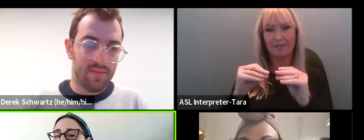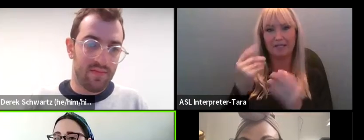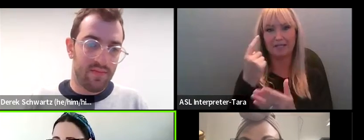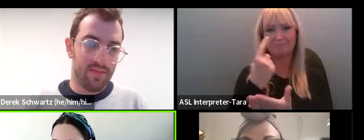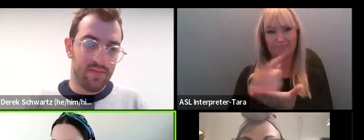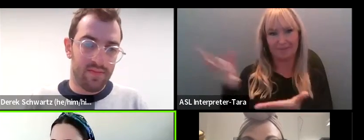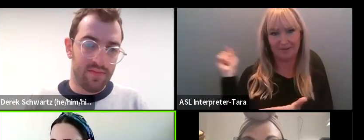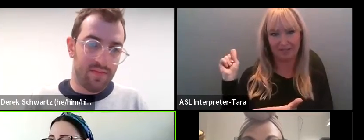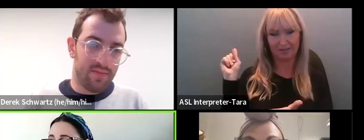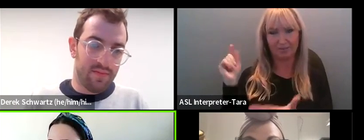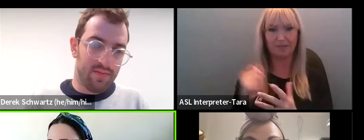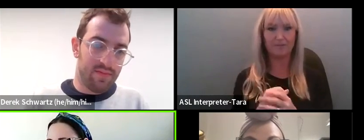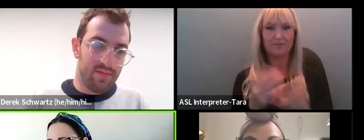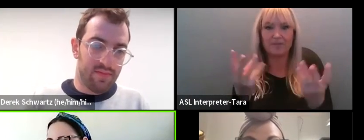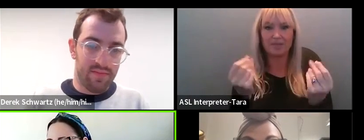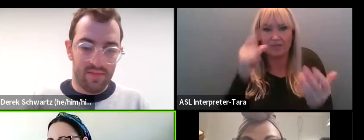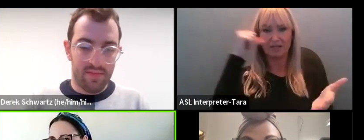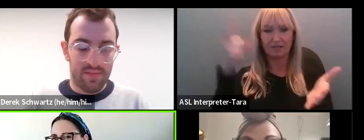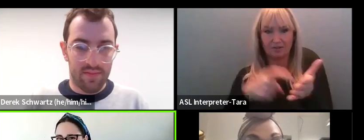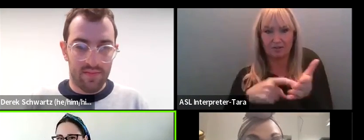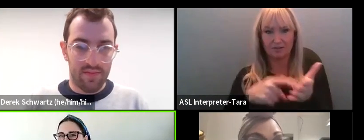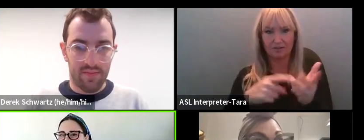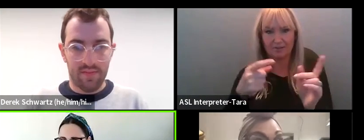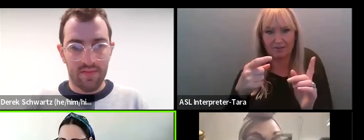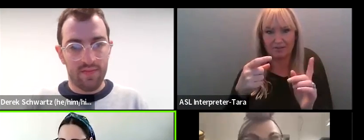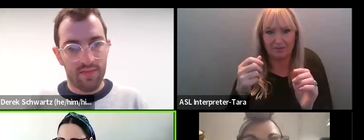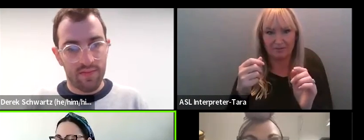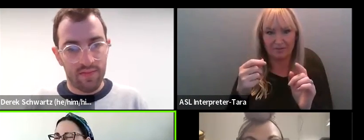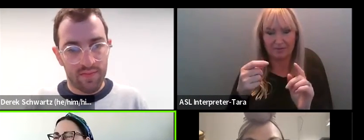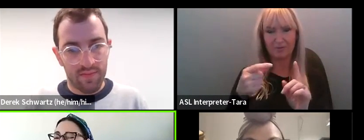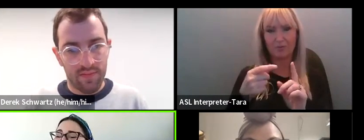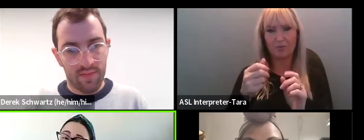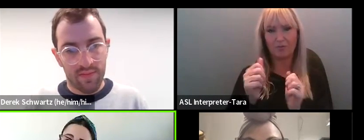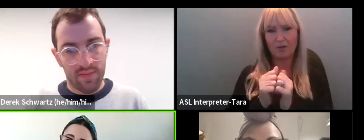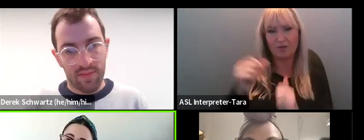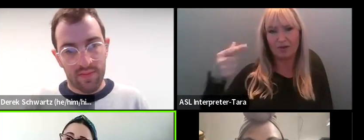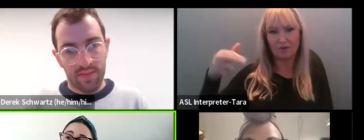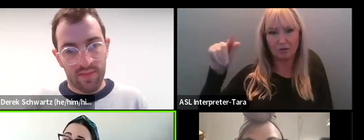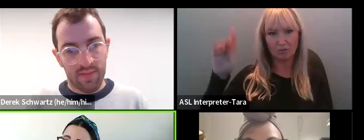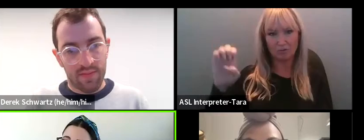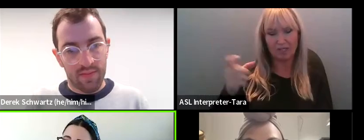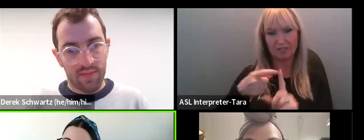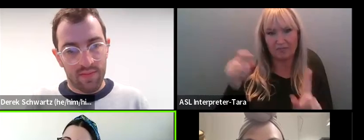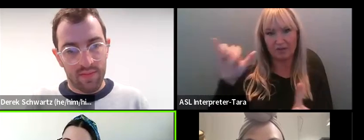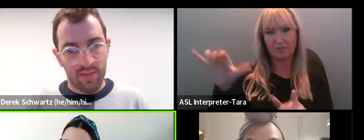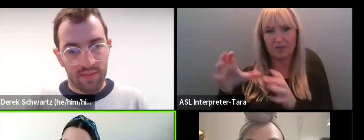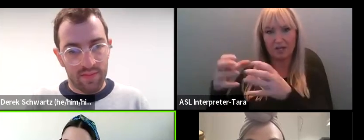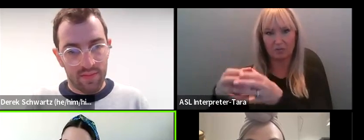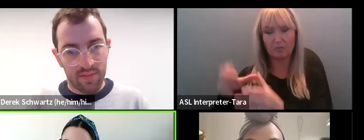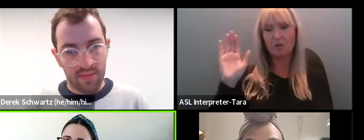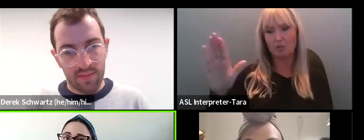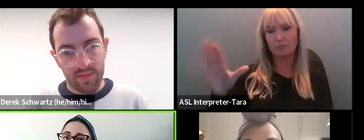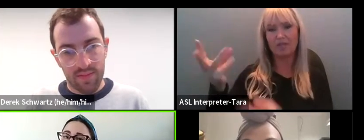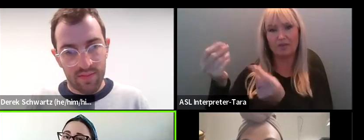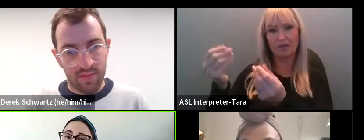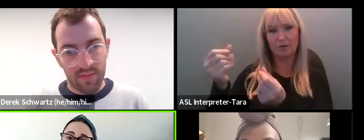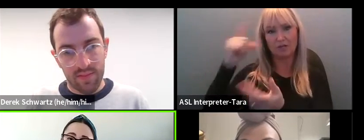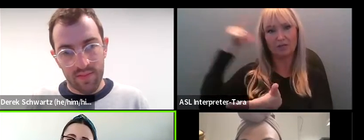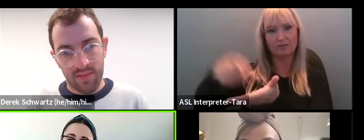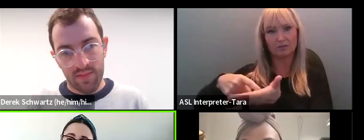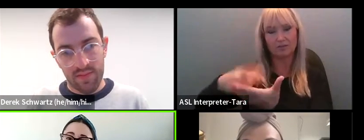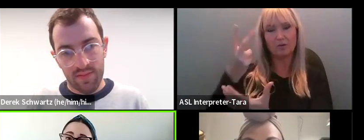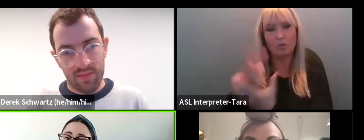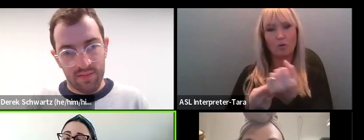acknowledgement with Grace from Sageseeker is actually going to be their land acknowledgement because